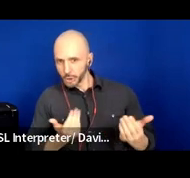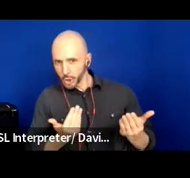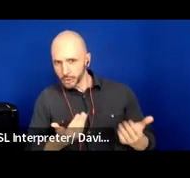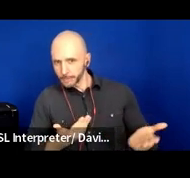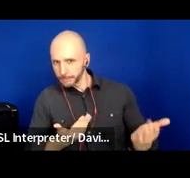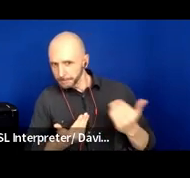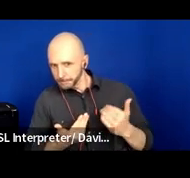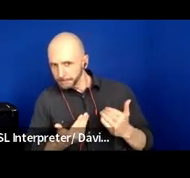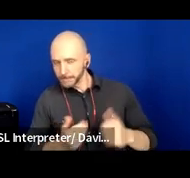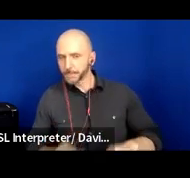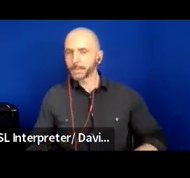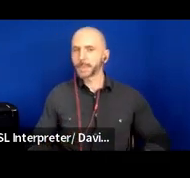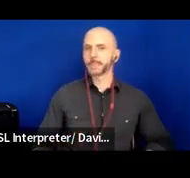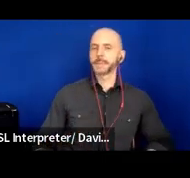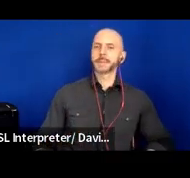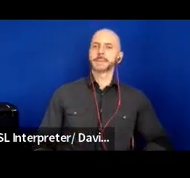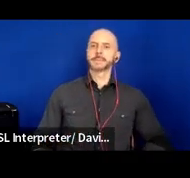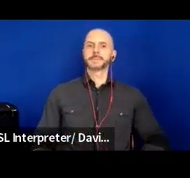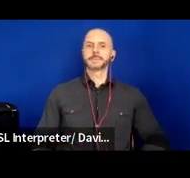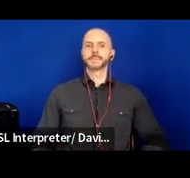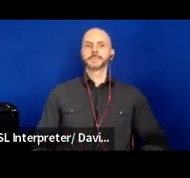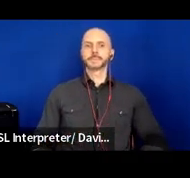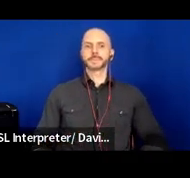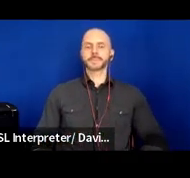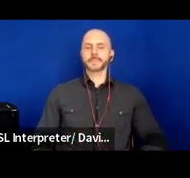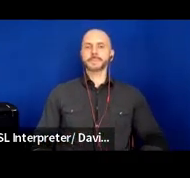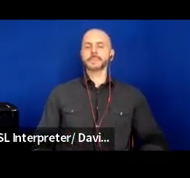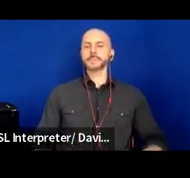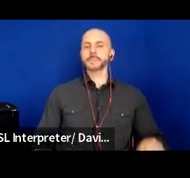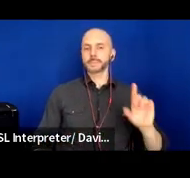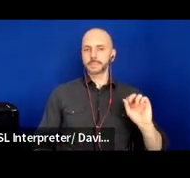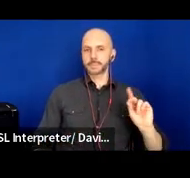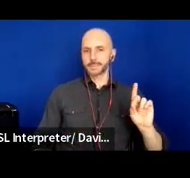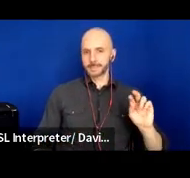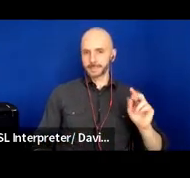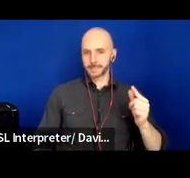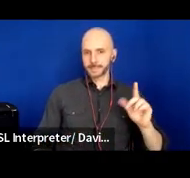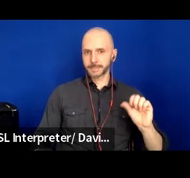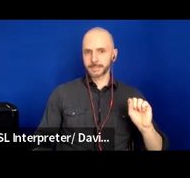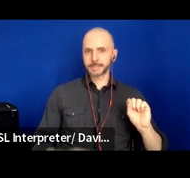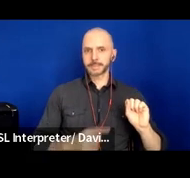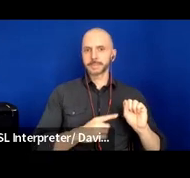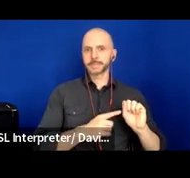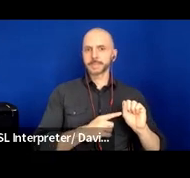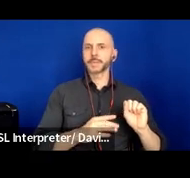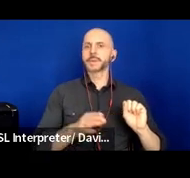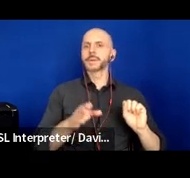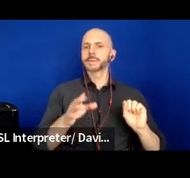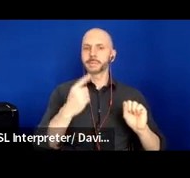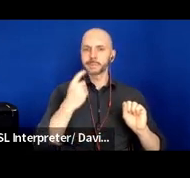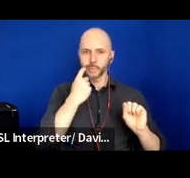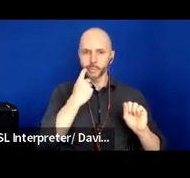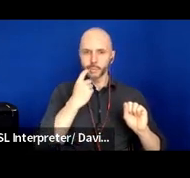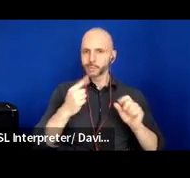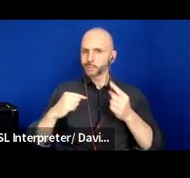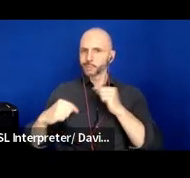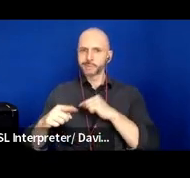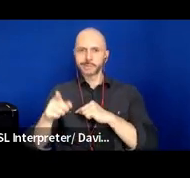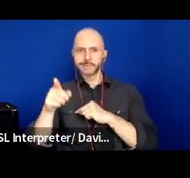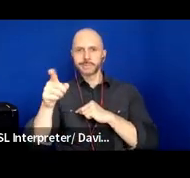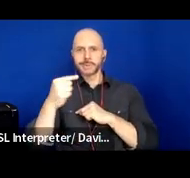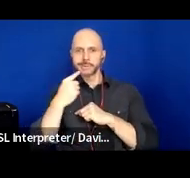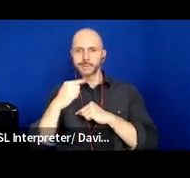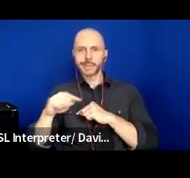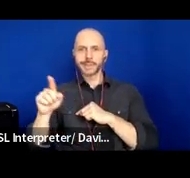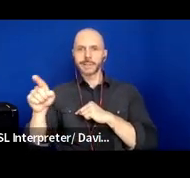people on here who have been weighing in along the way. And I would say, you know, somebody said it earlier in the chat, nothing about us without us.